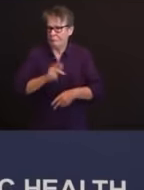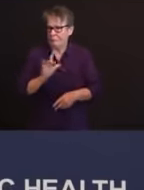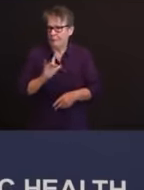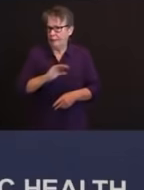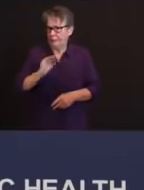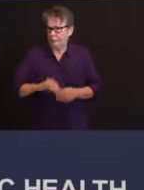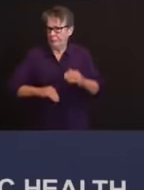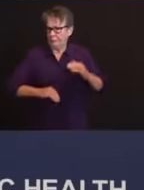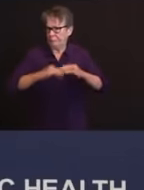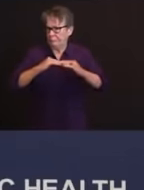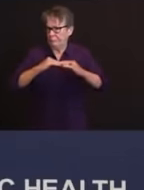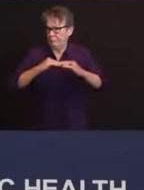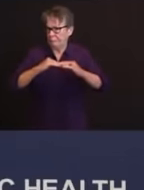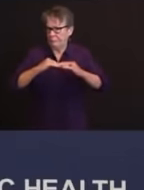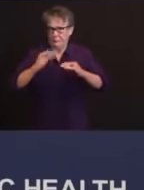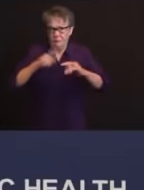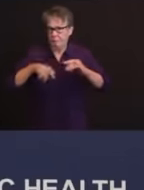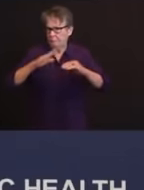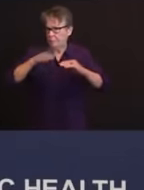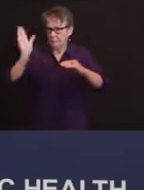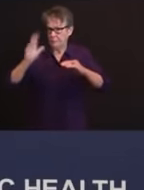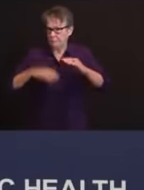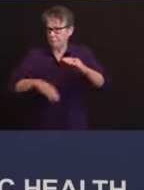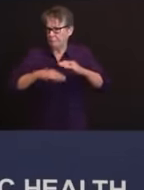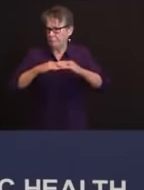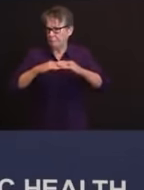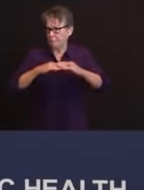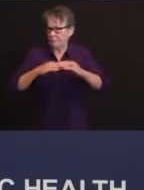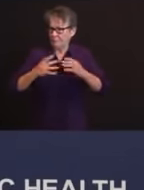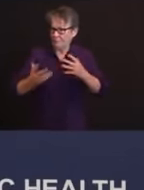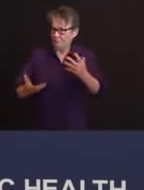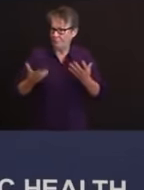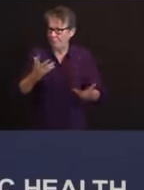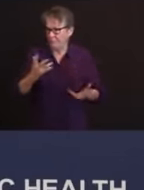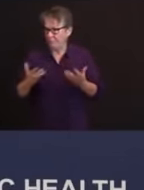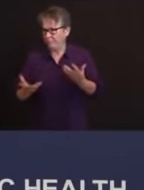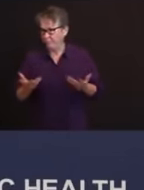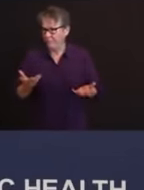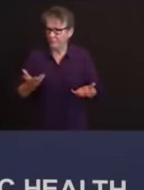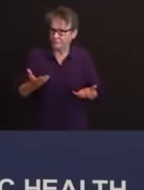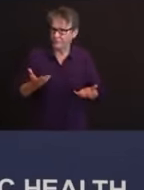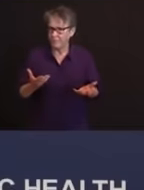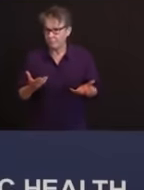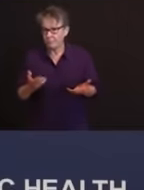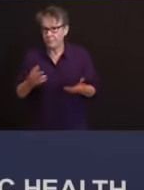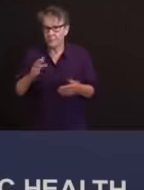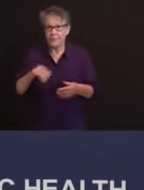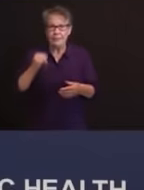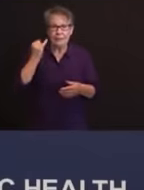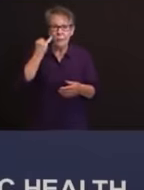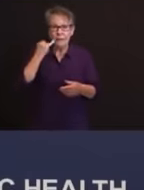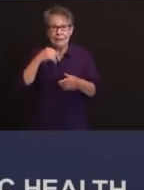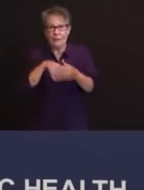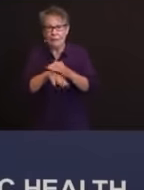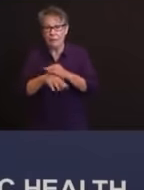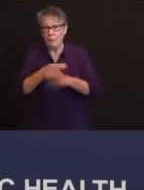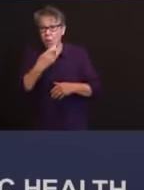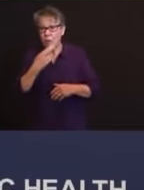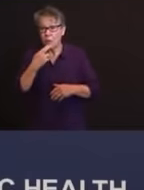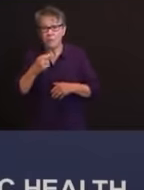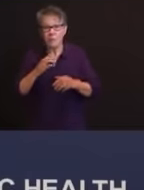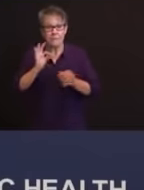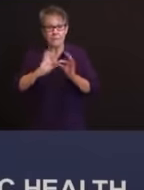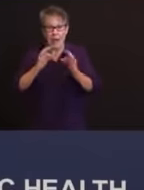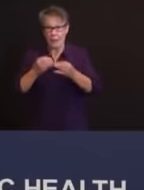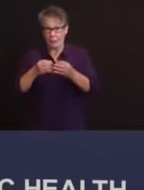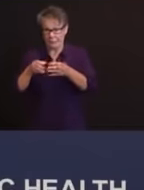It's not by any evidence coming from you and your family at one table having dinner beside you and your family. It's coming in the